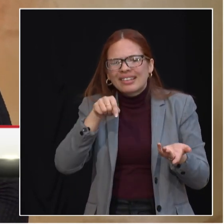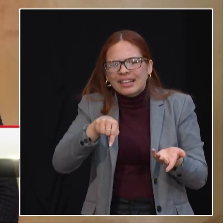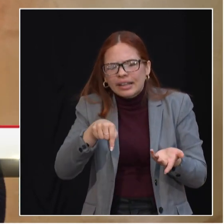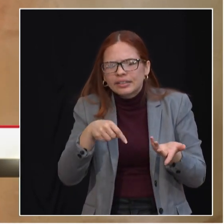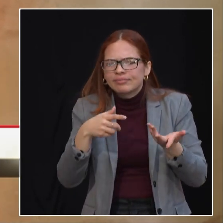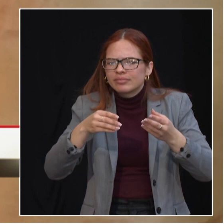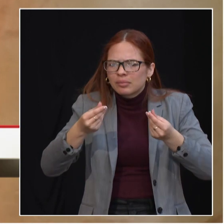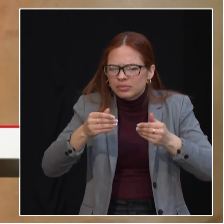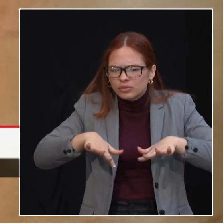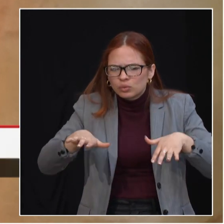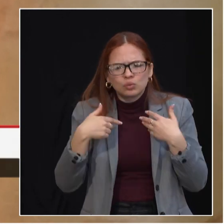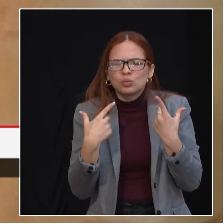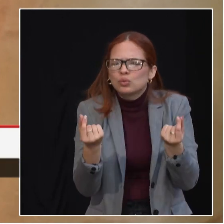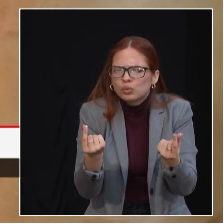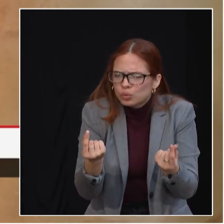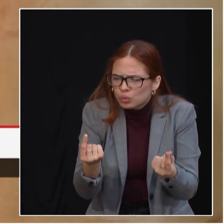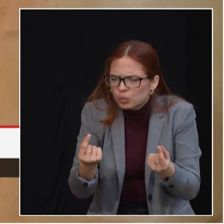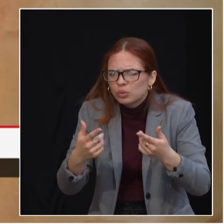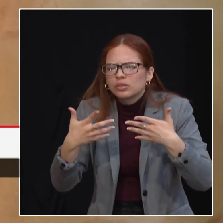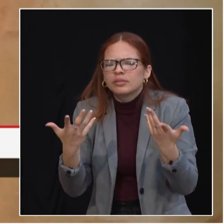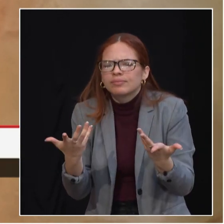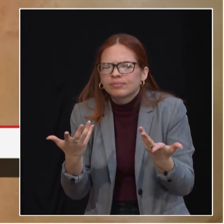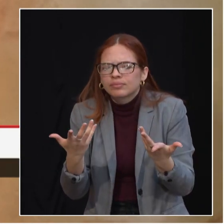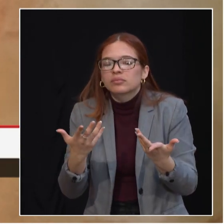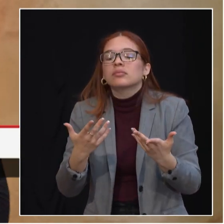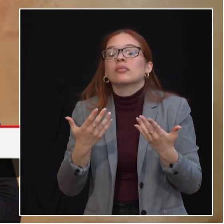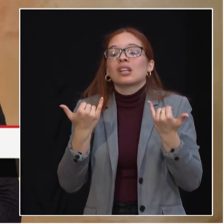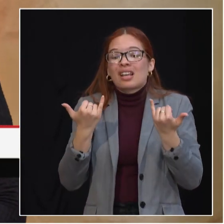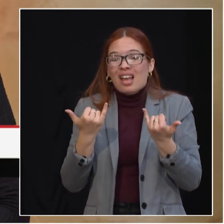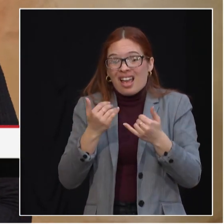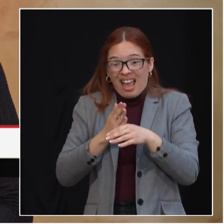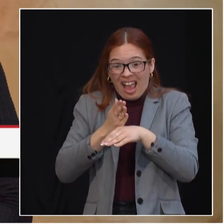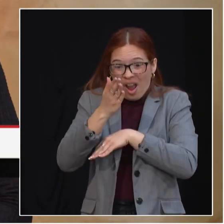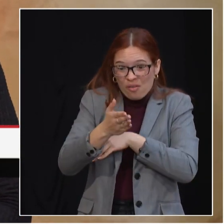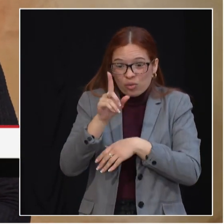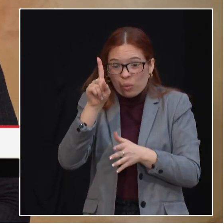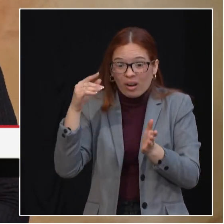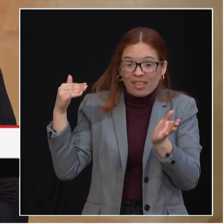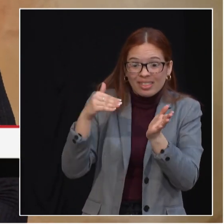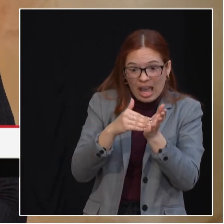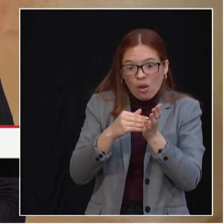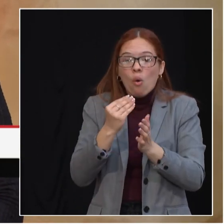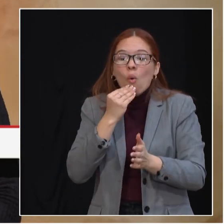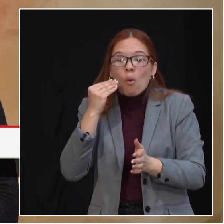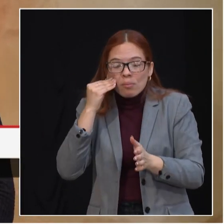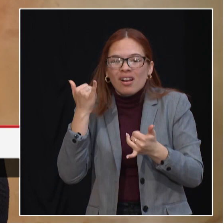and that's resulted in over 1,000 new housing units for DC families.